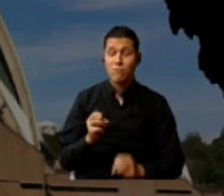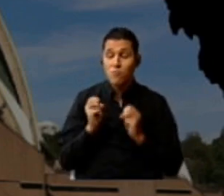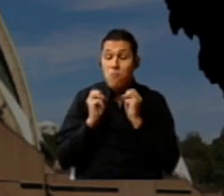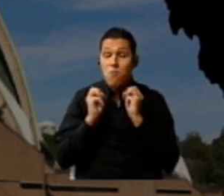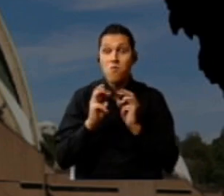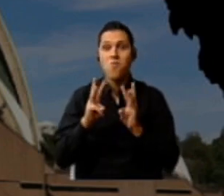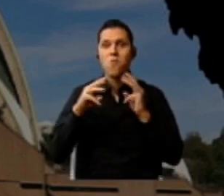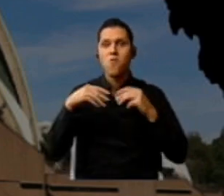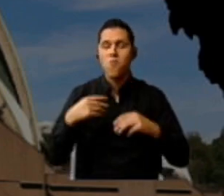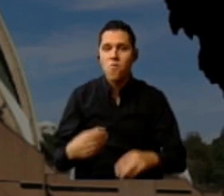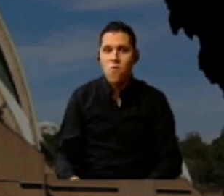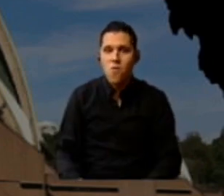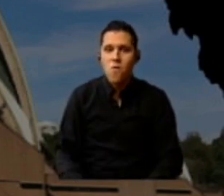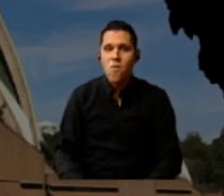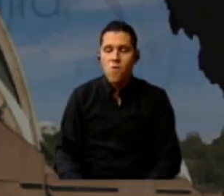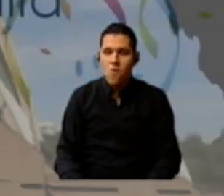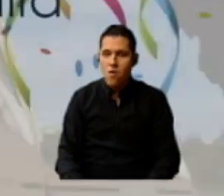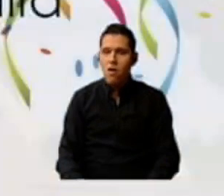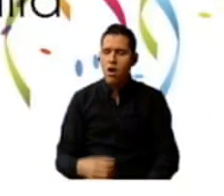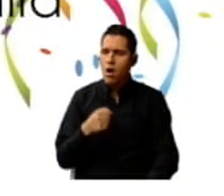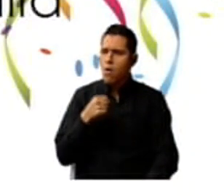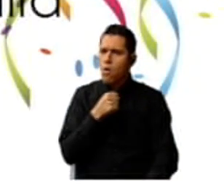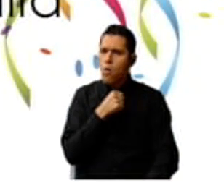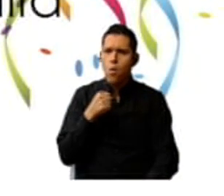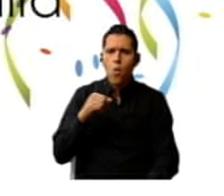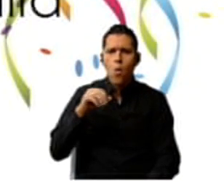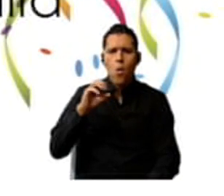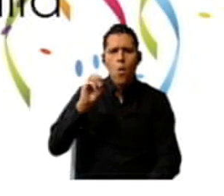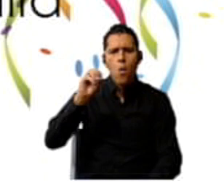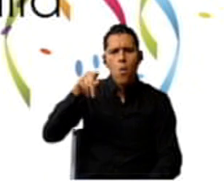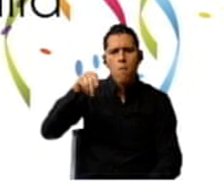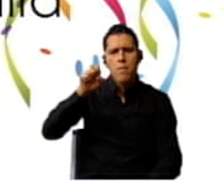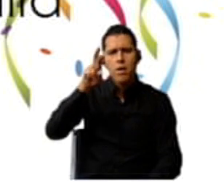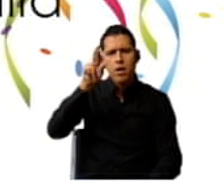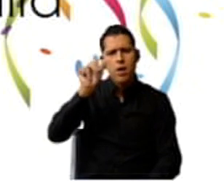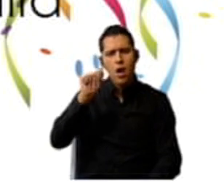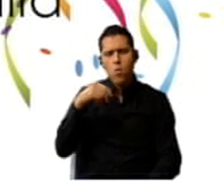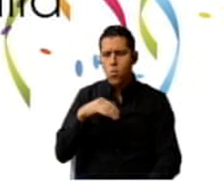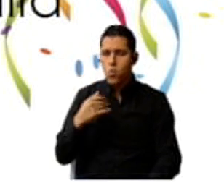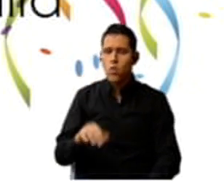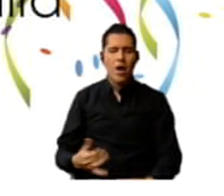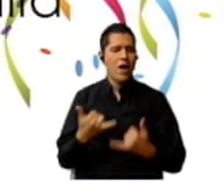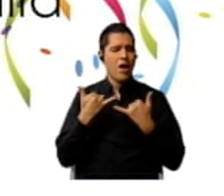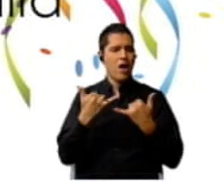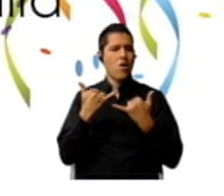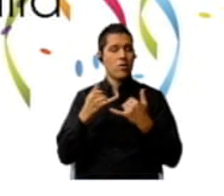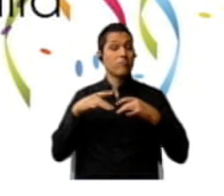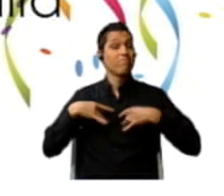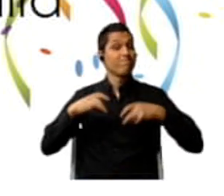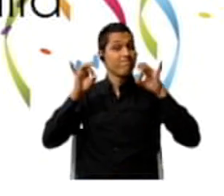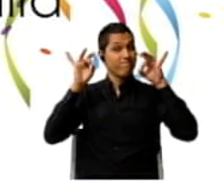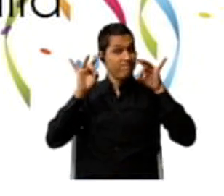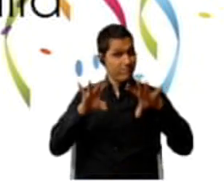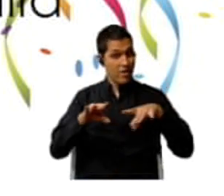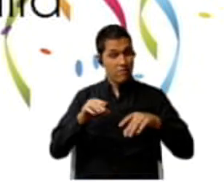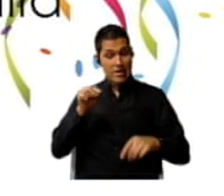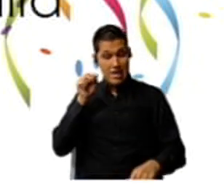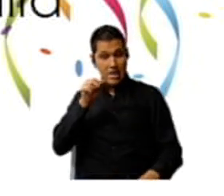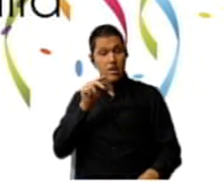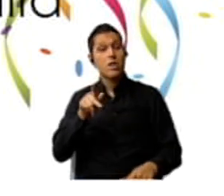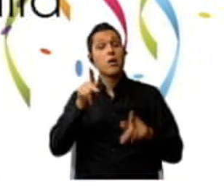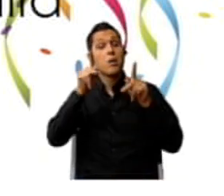Wow, I like to sing opera. Well, Charlotte, now, in Australia, Charlotte,